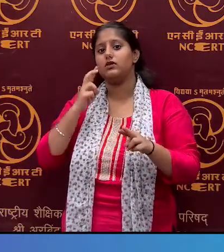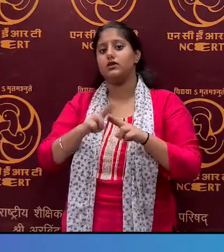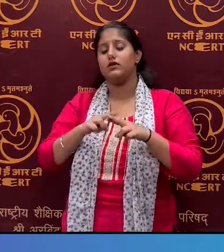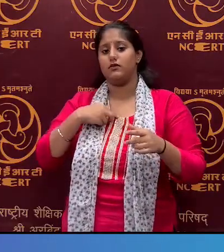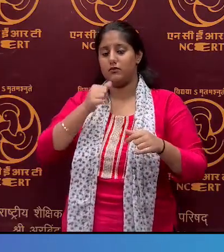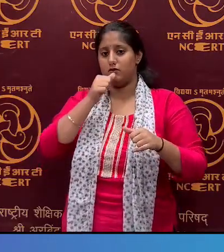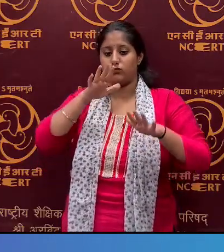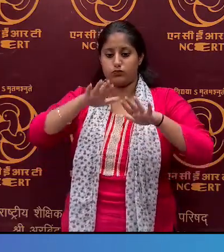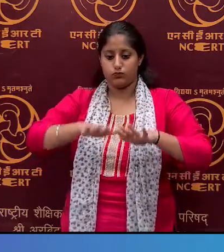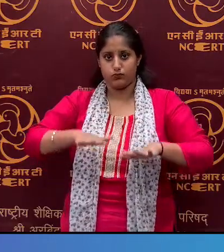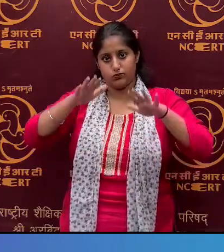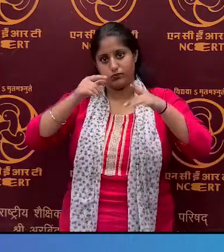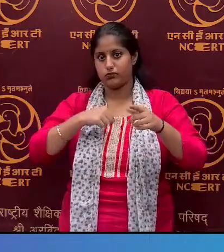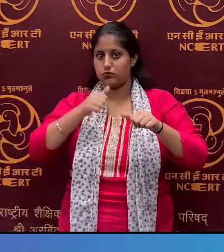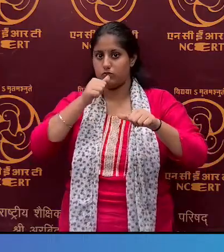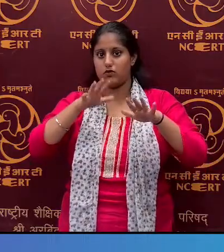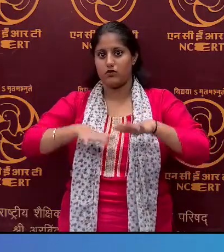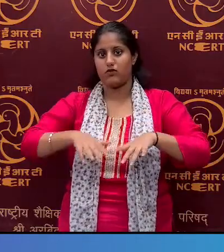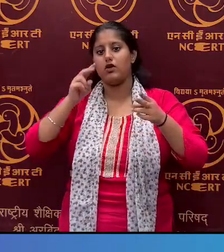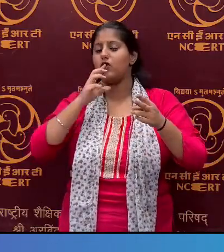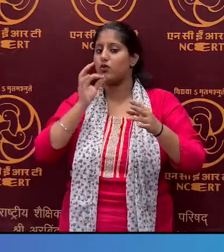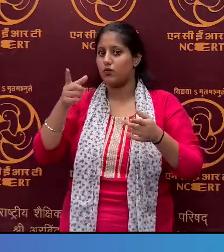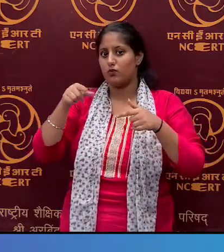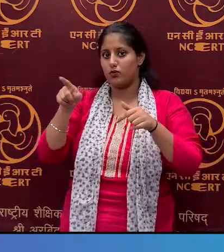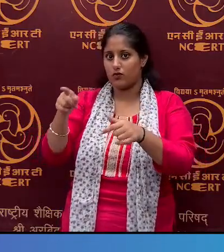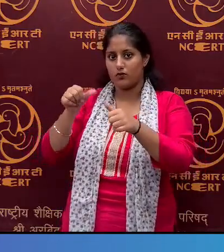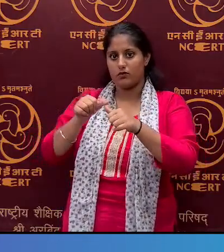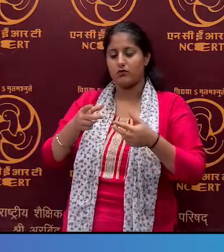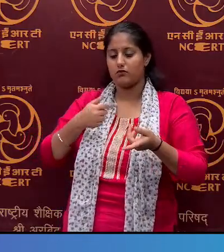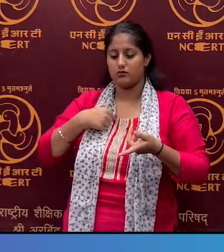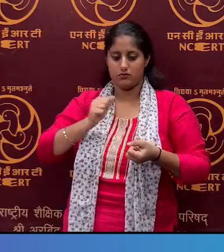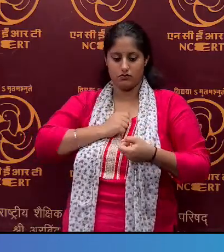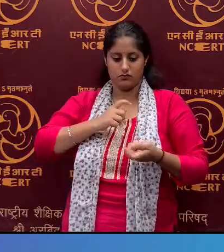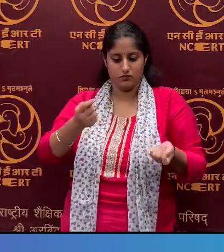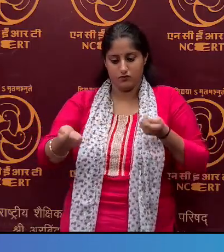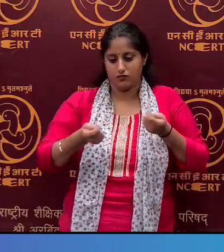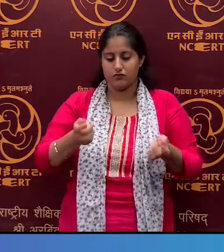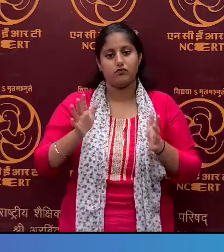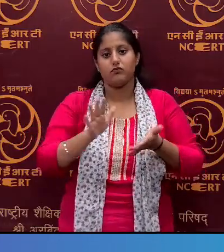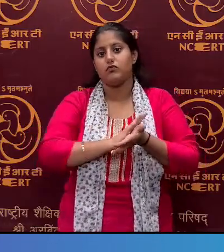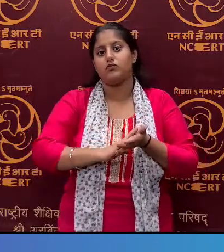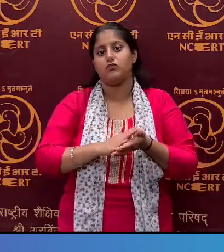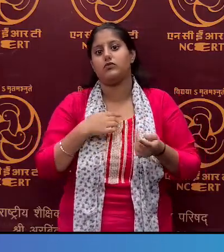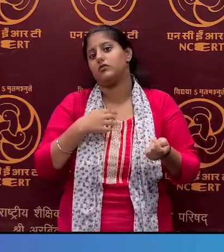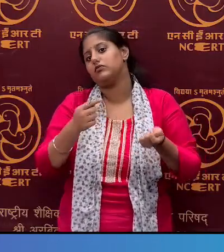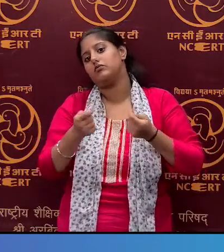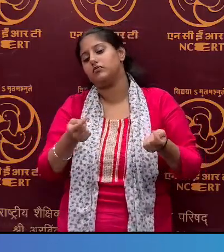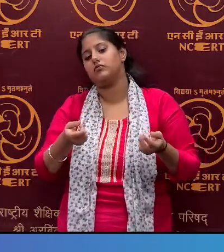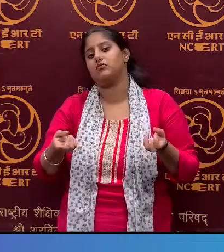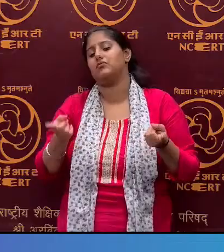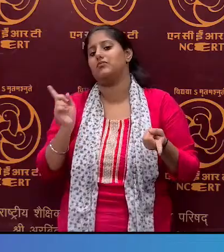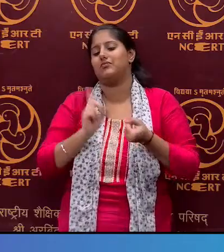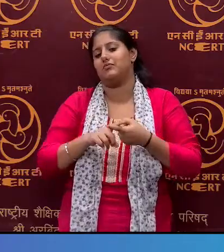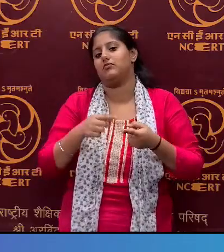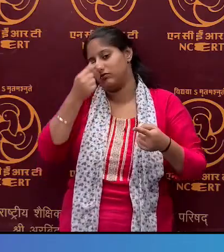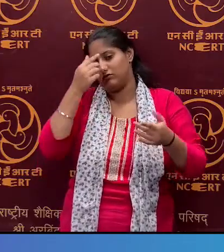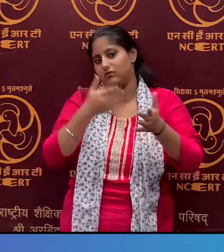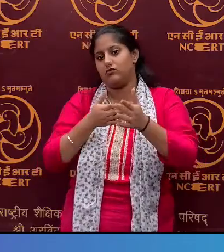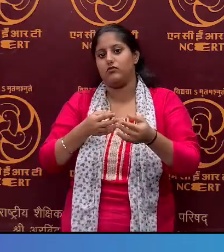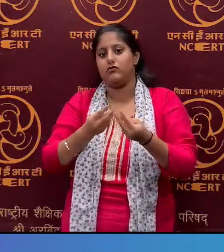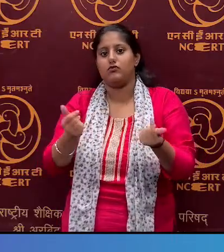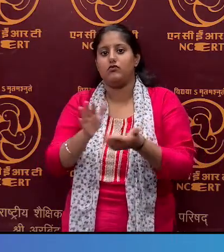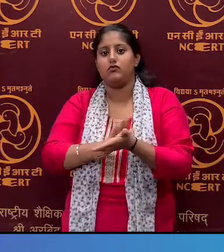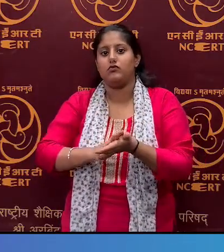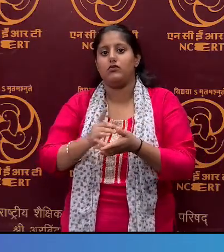flood, absolutely, this is natural disaster. You can't control. You can't control this anyhow. But at least